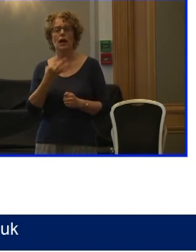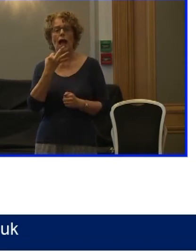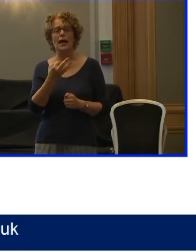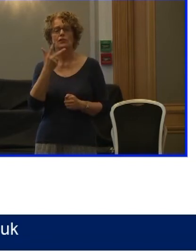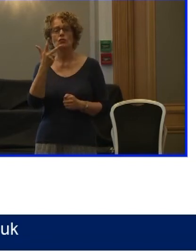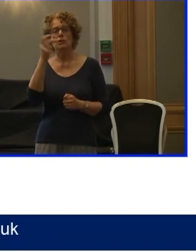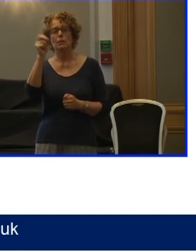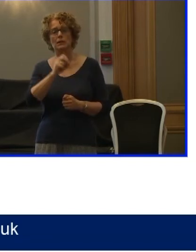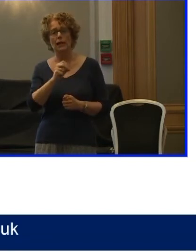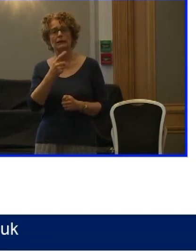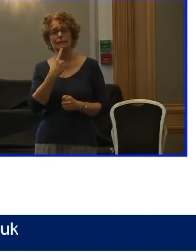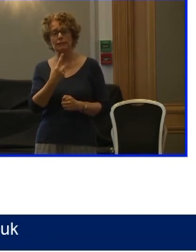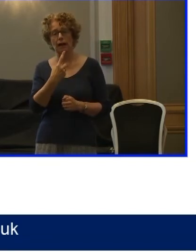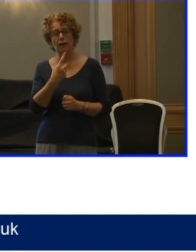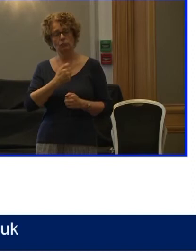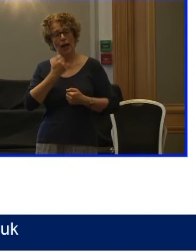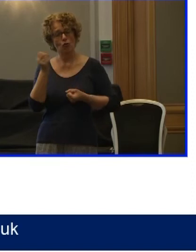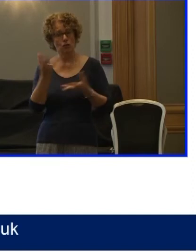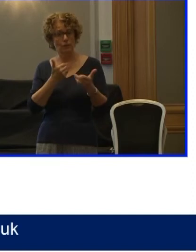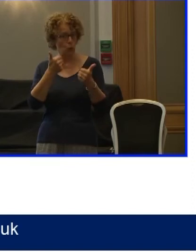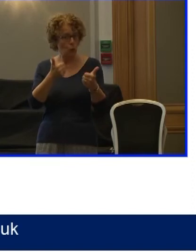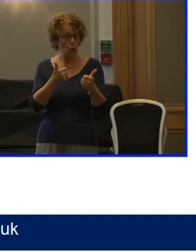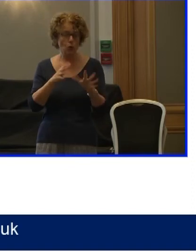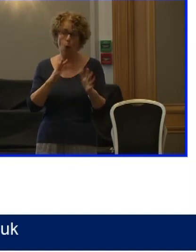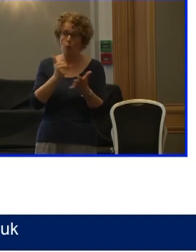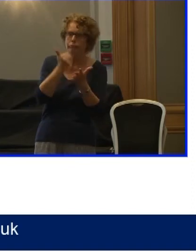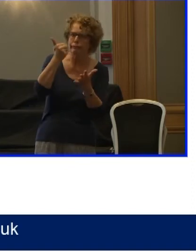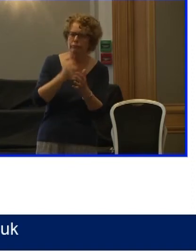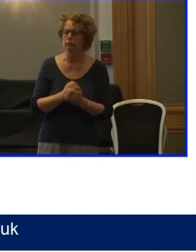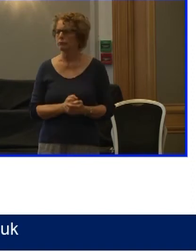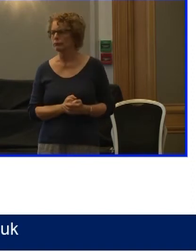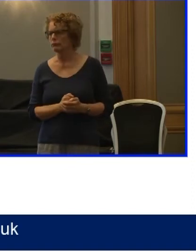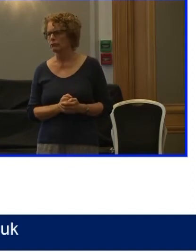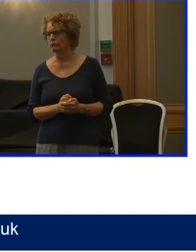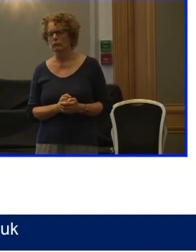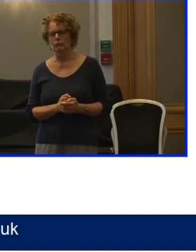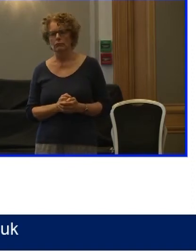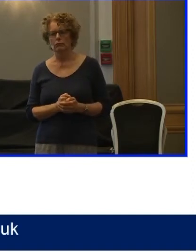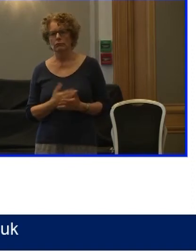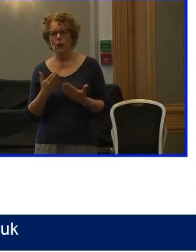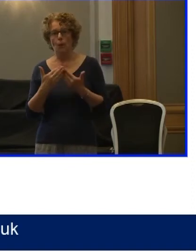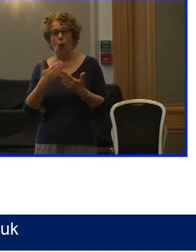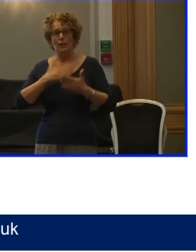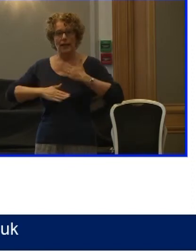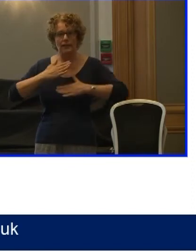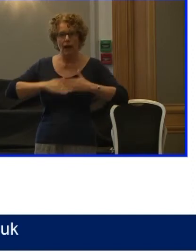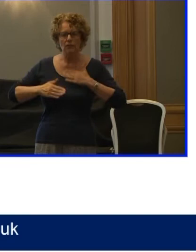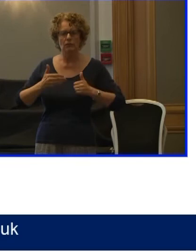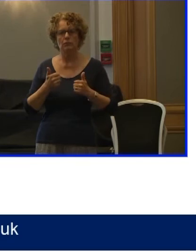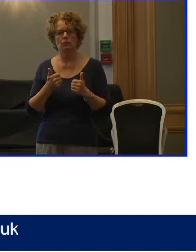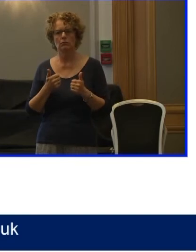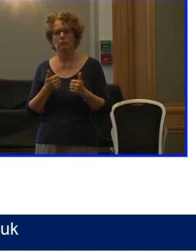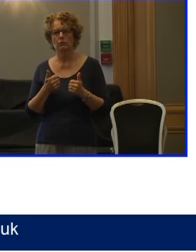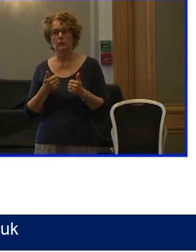83% of respondents rate our services as good or excellent. Increases in satisfaction and take-up of